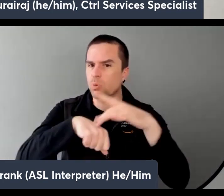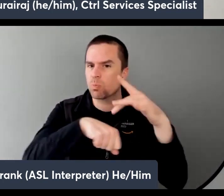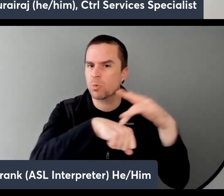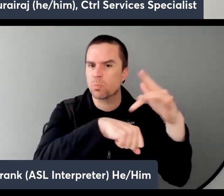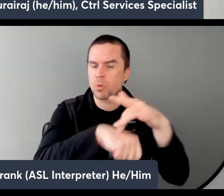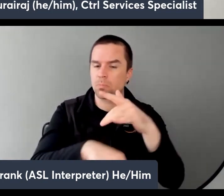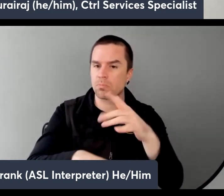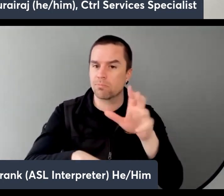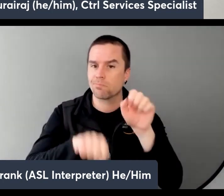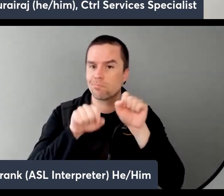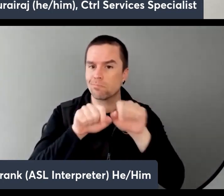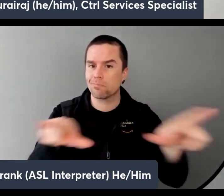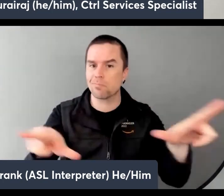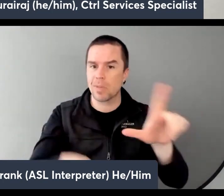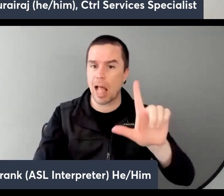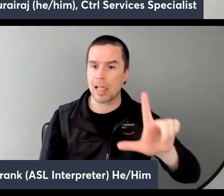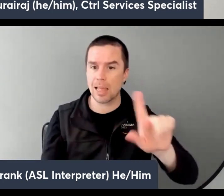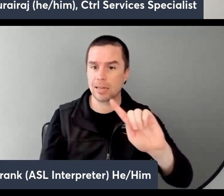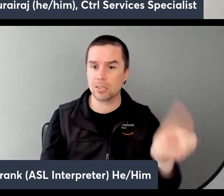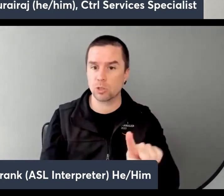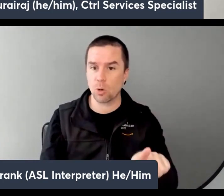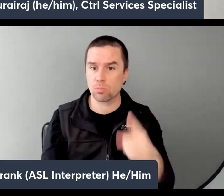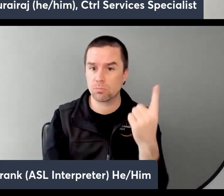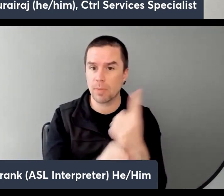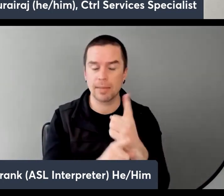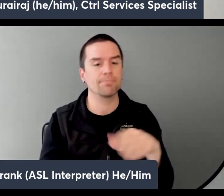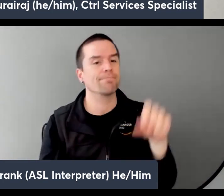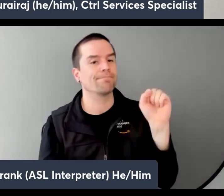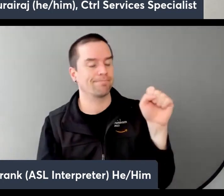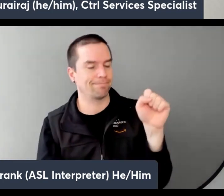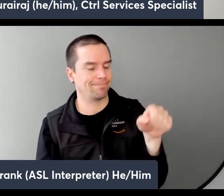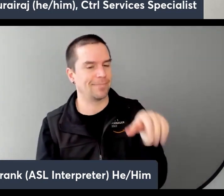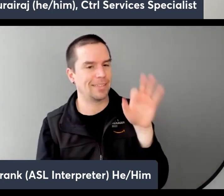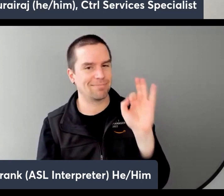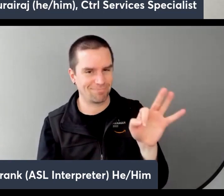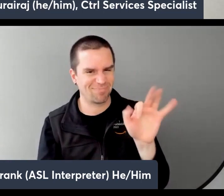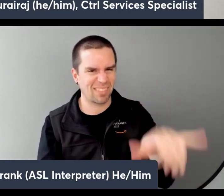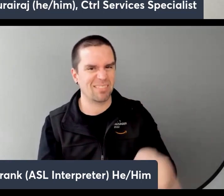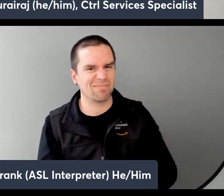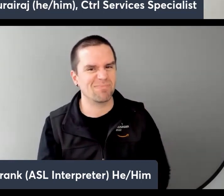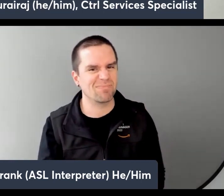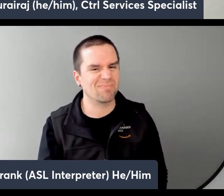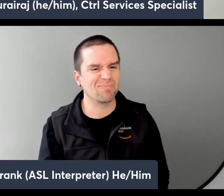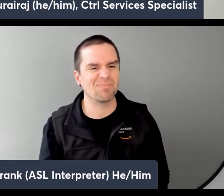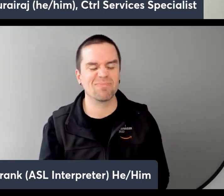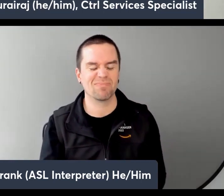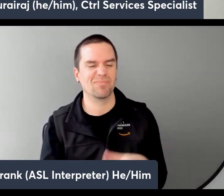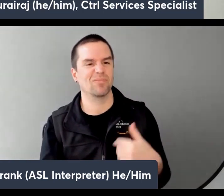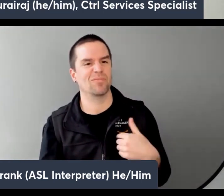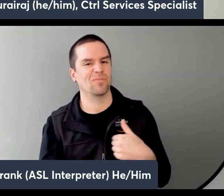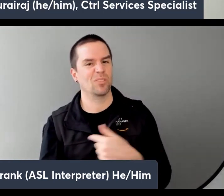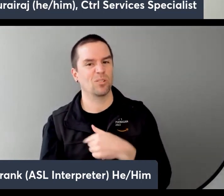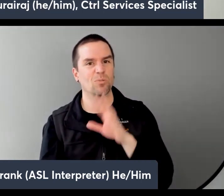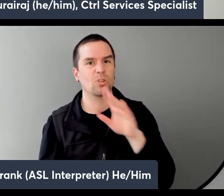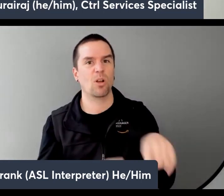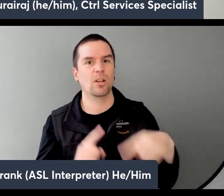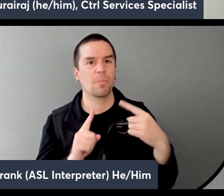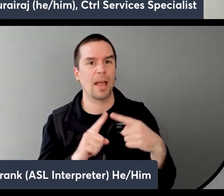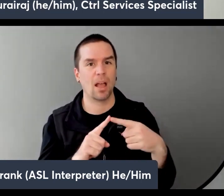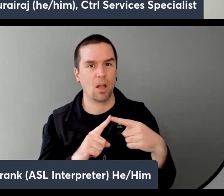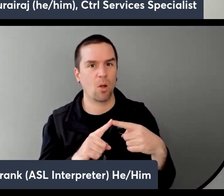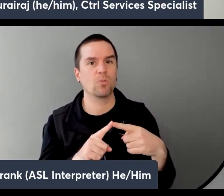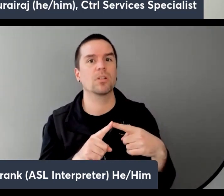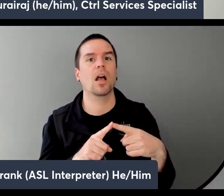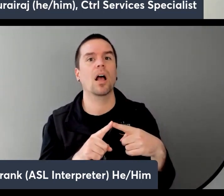zone. It Is that does exactly. And as we were talking about the history of landing zone, right?